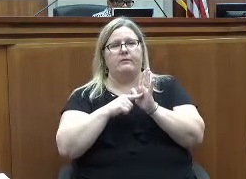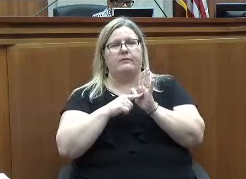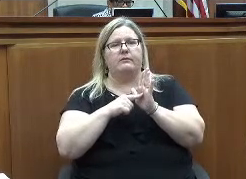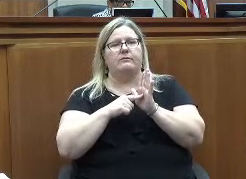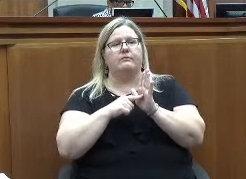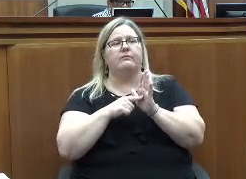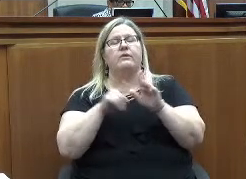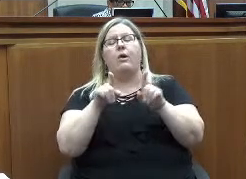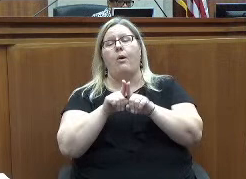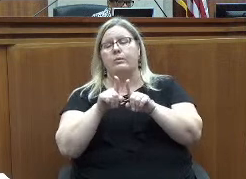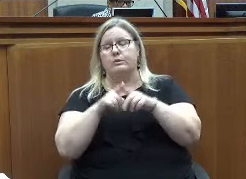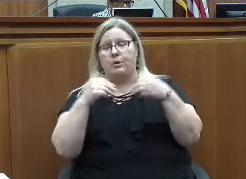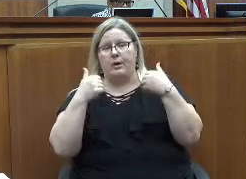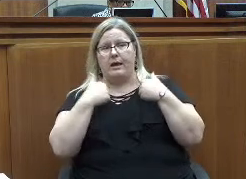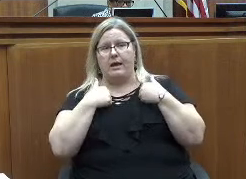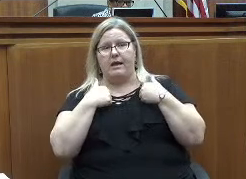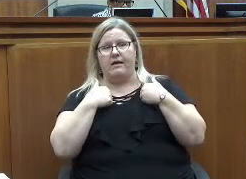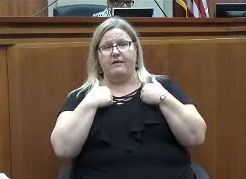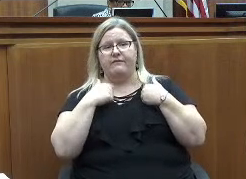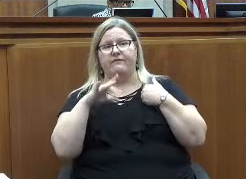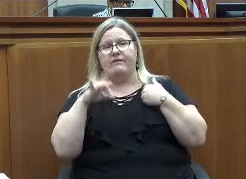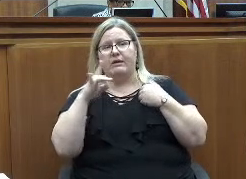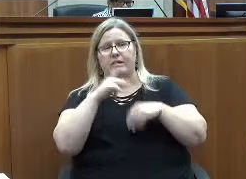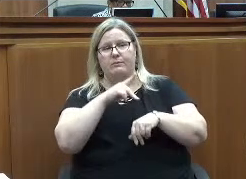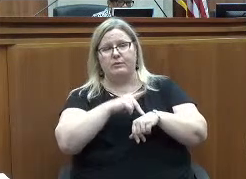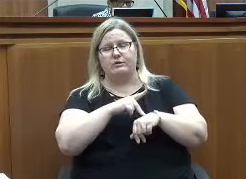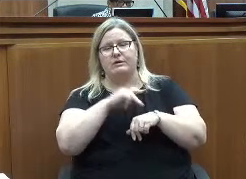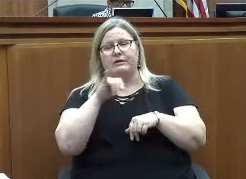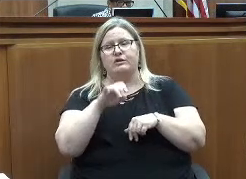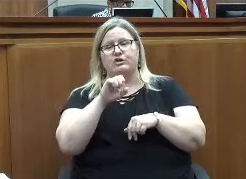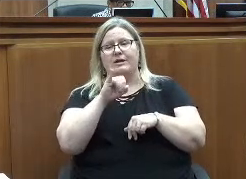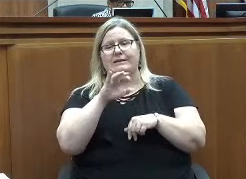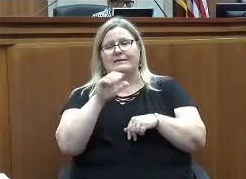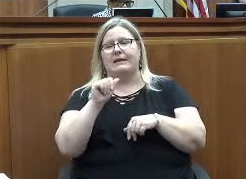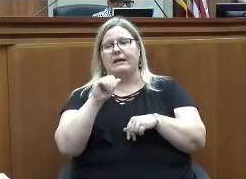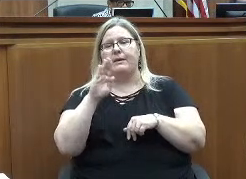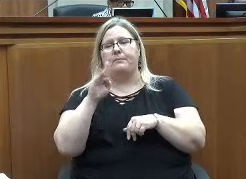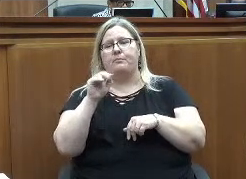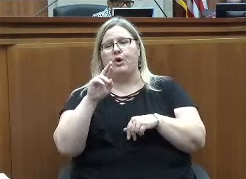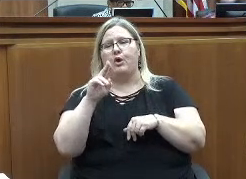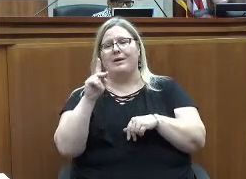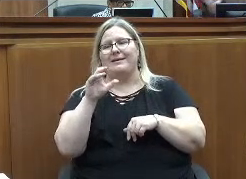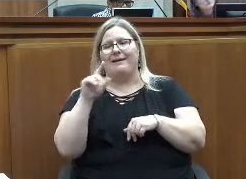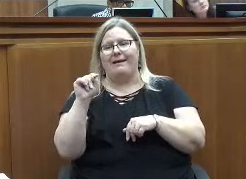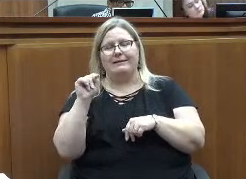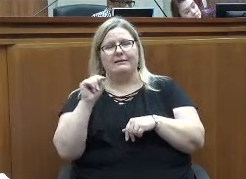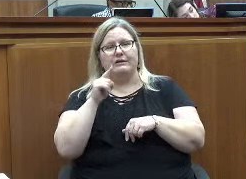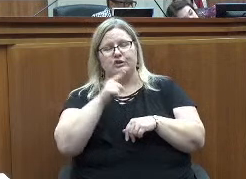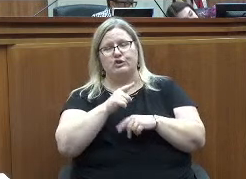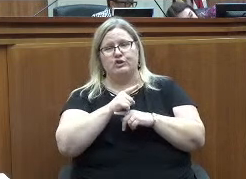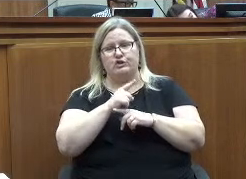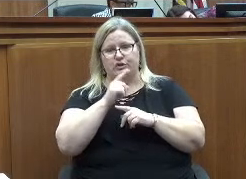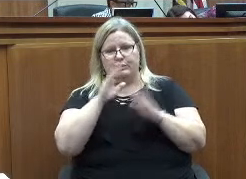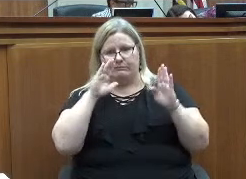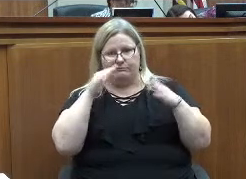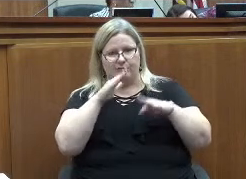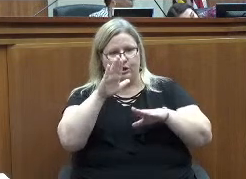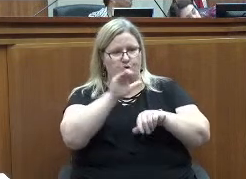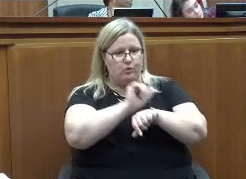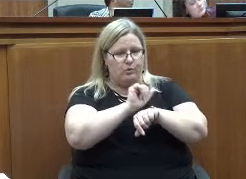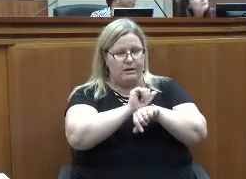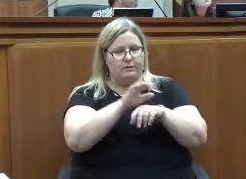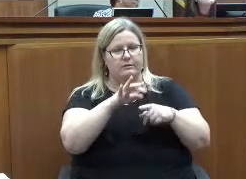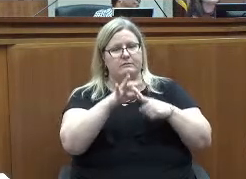Accompanying us is our founding principal, Jessica Burkett, who has dedicated her career to special education, coaching,